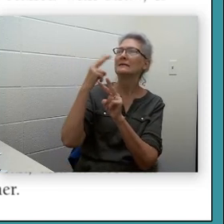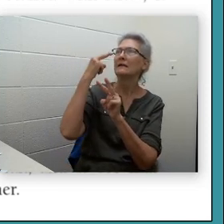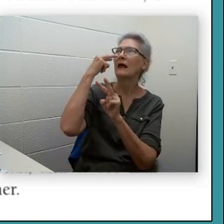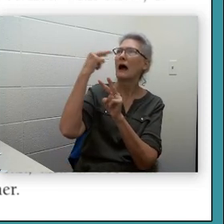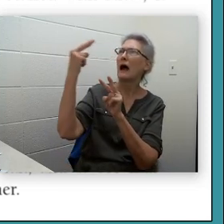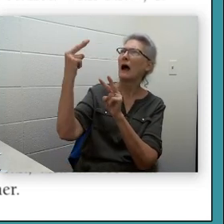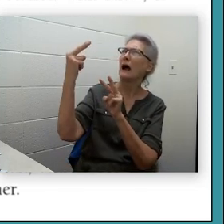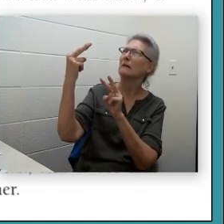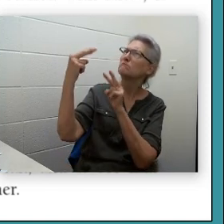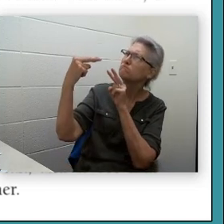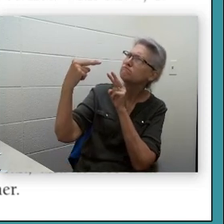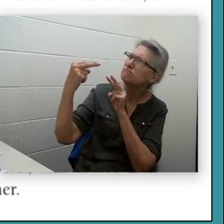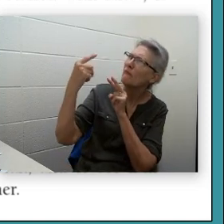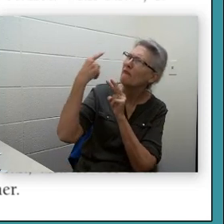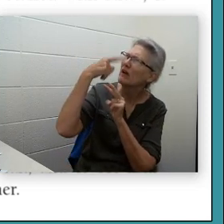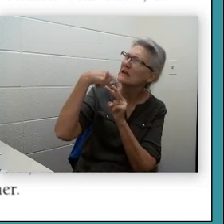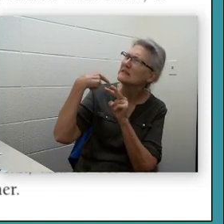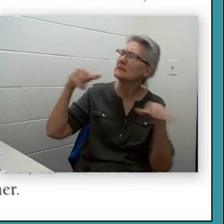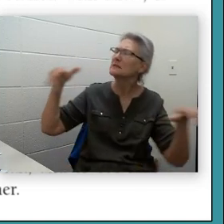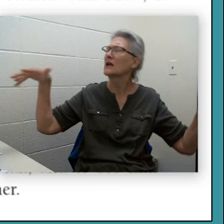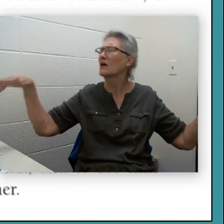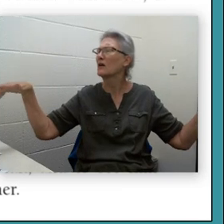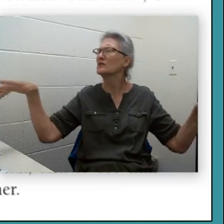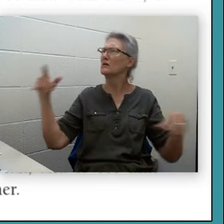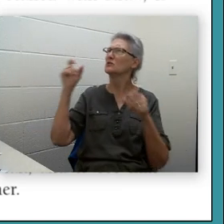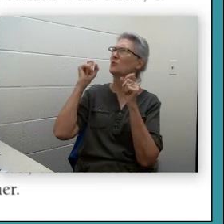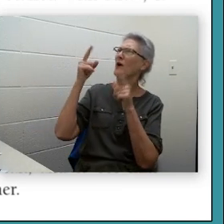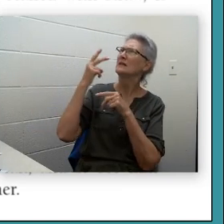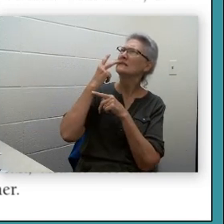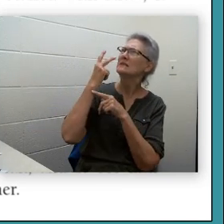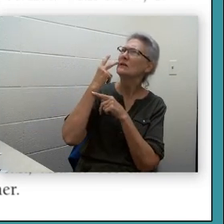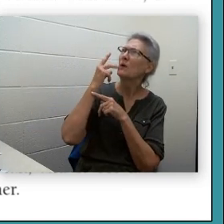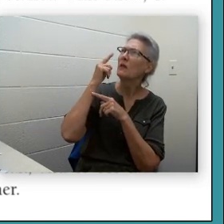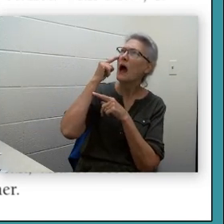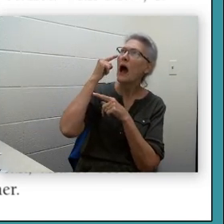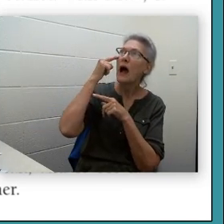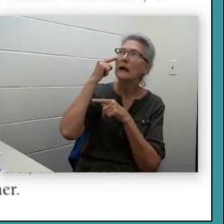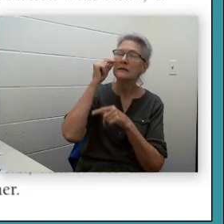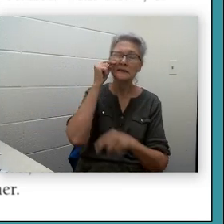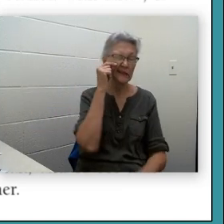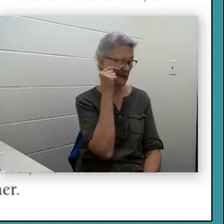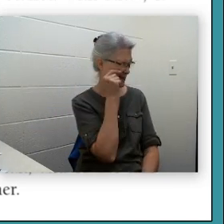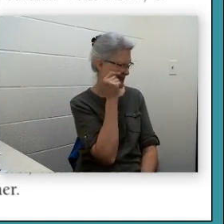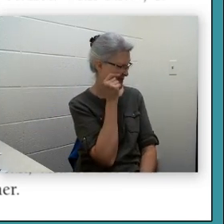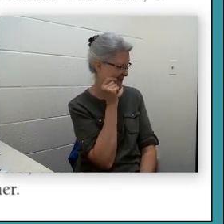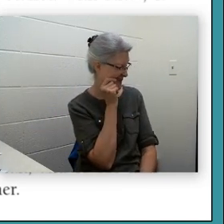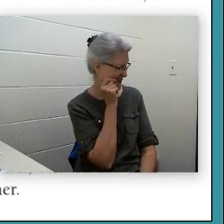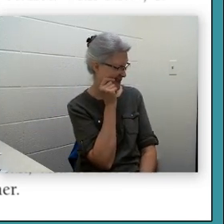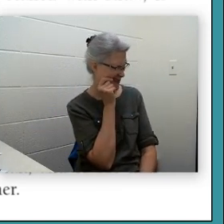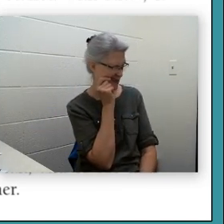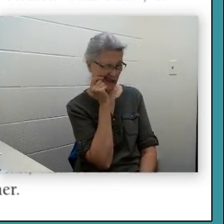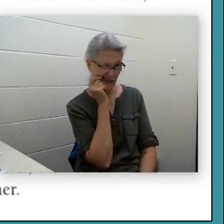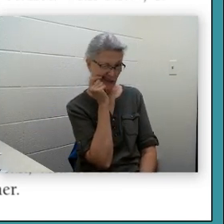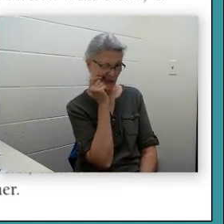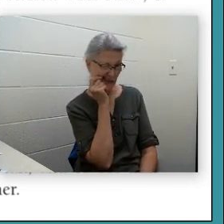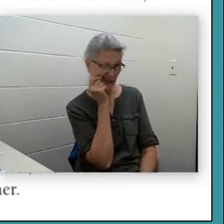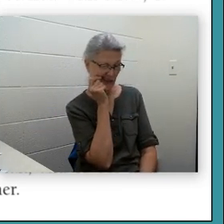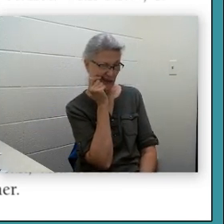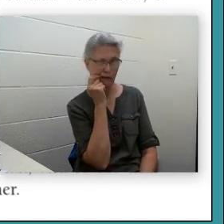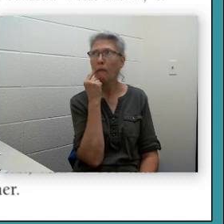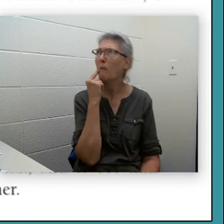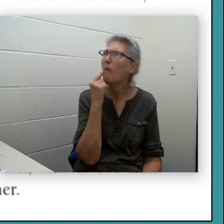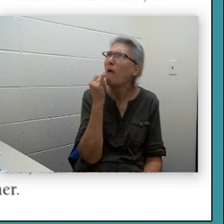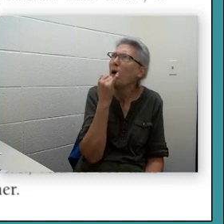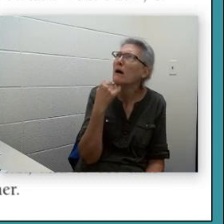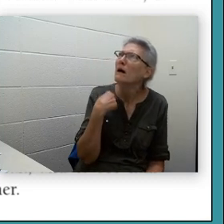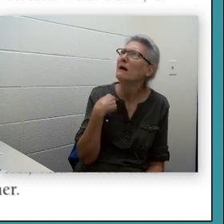odd painted face of the Scarecrow, she was surprised to see one of the eyes slowly wink at her. She thought she must have been